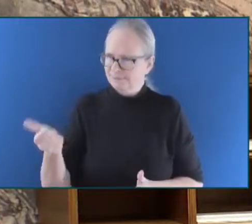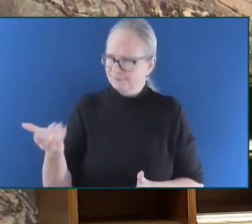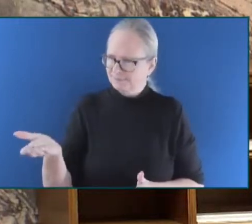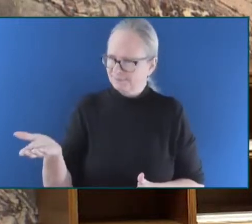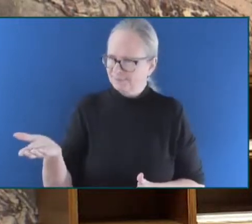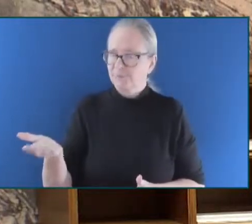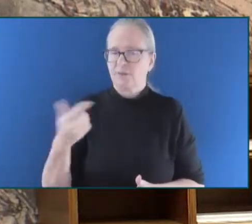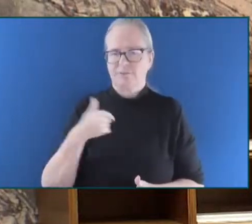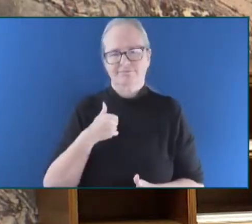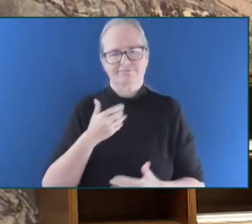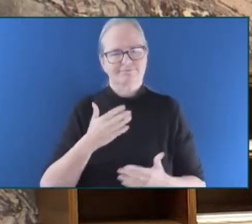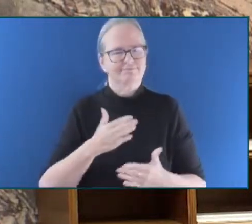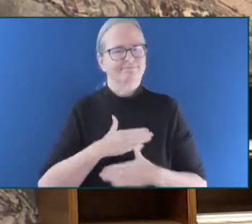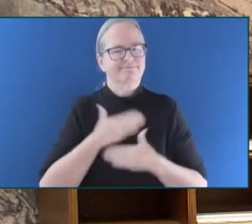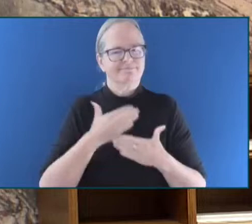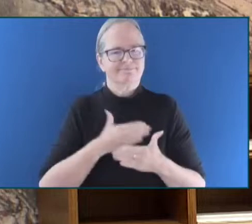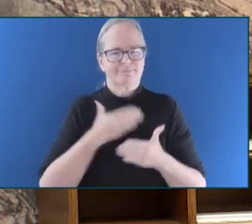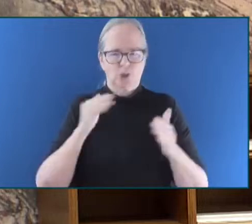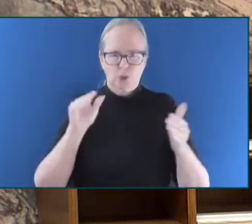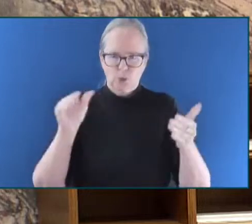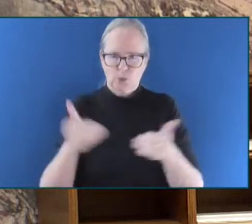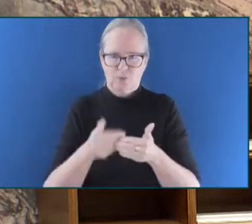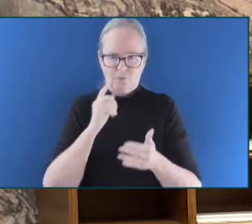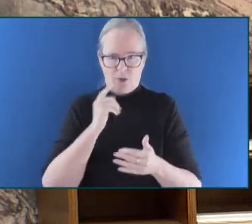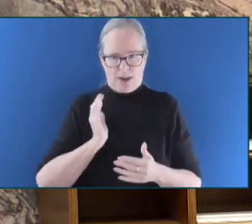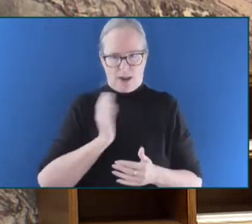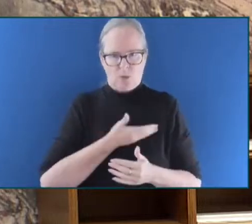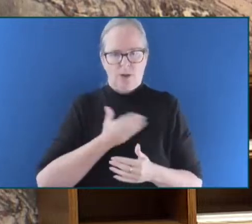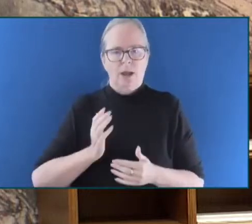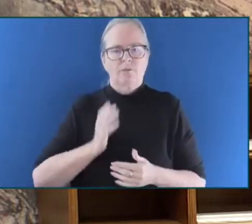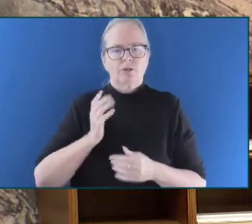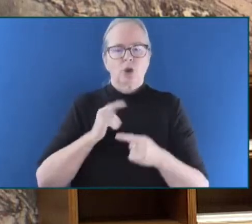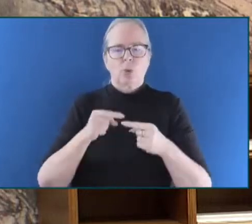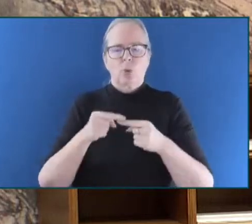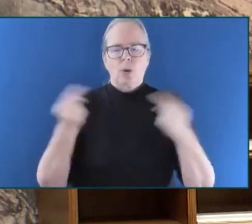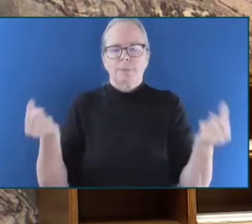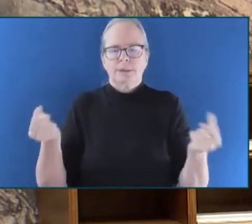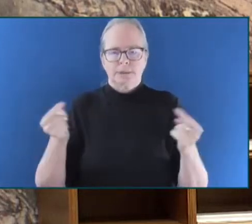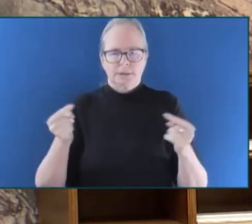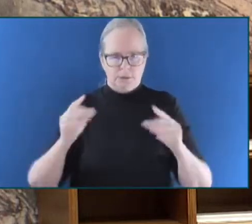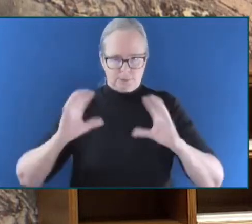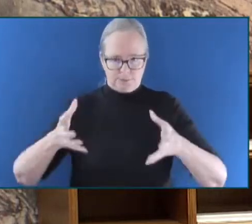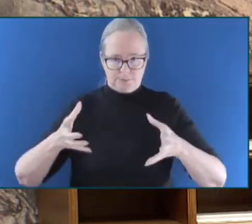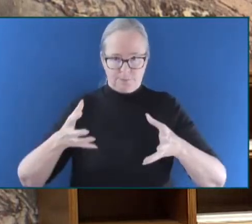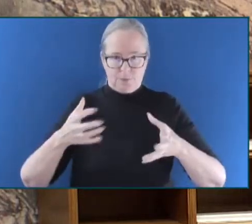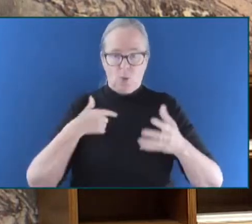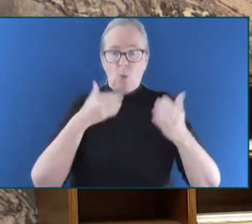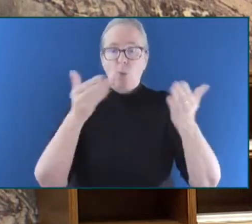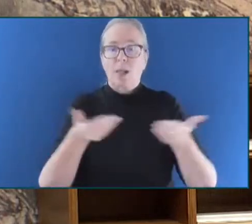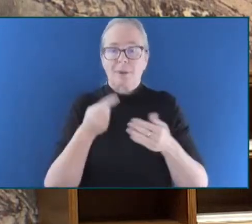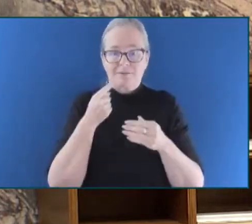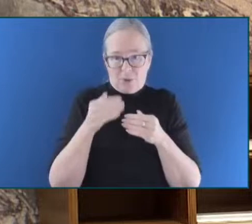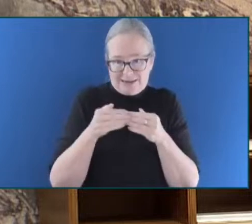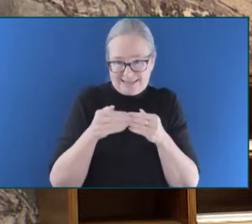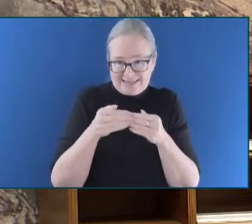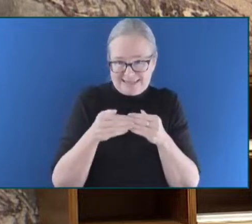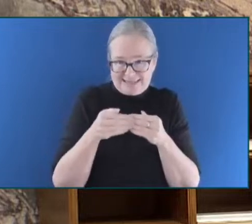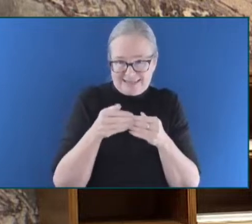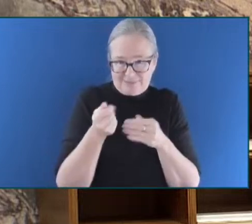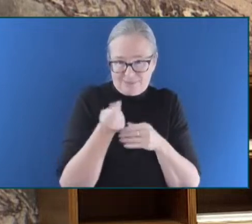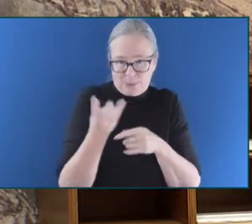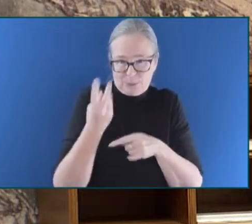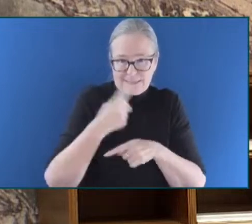official opposition to welcome to the Legislature for the next couple of days and here in the Chamber today constituency assistants